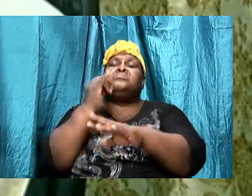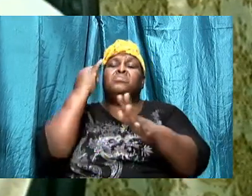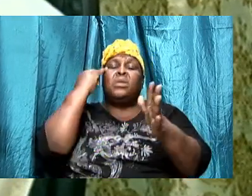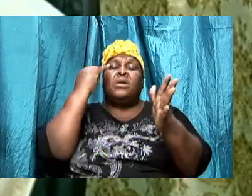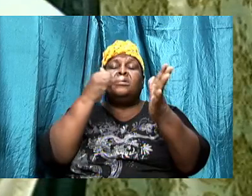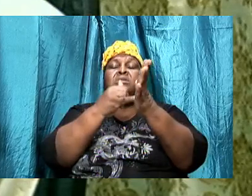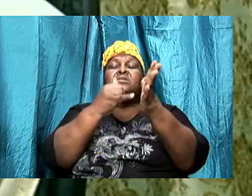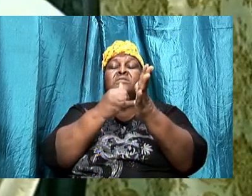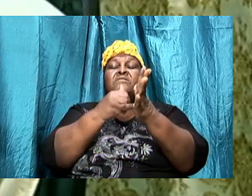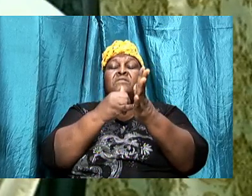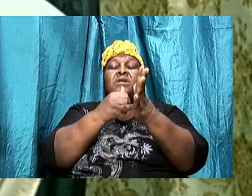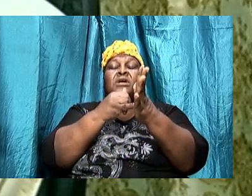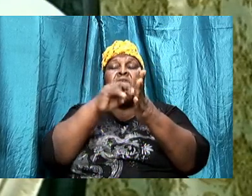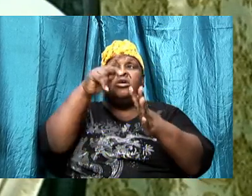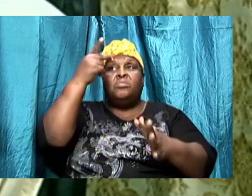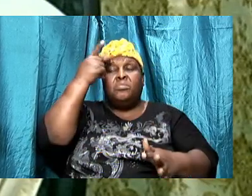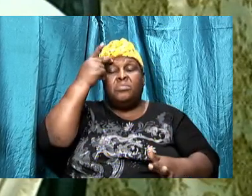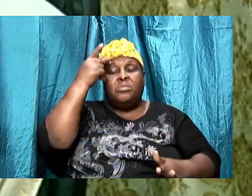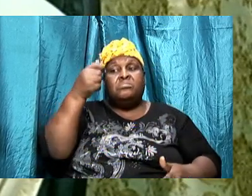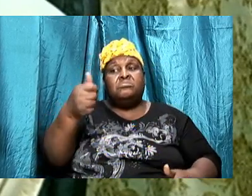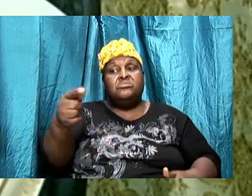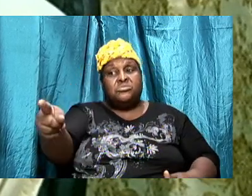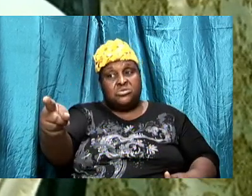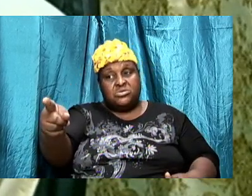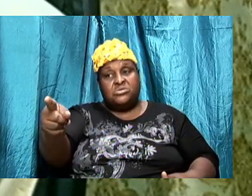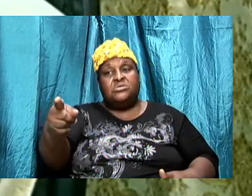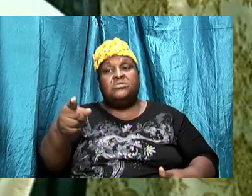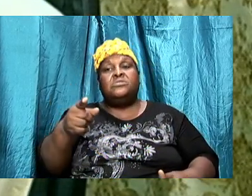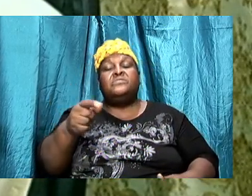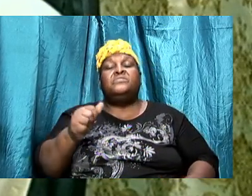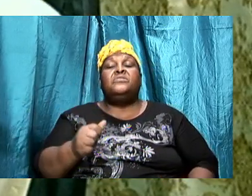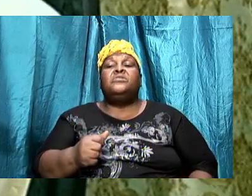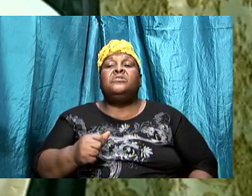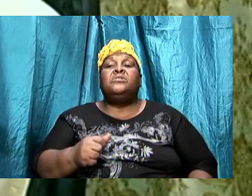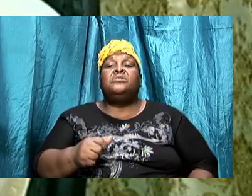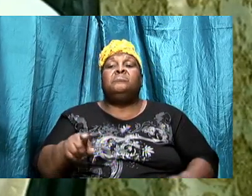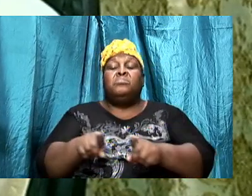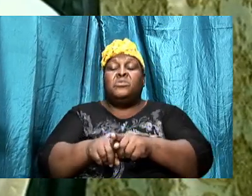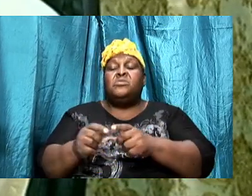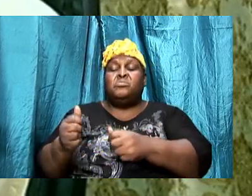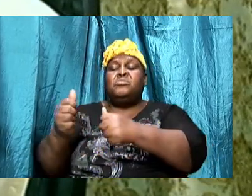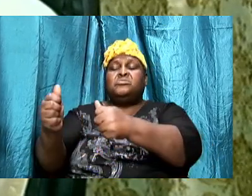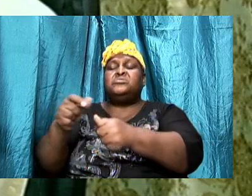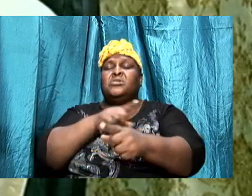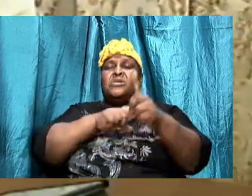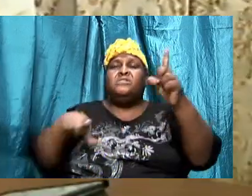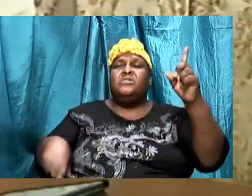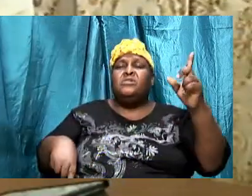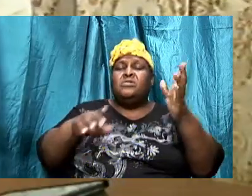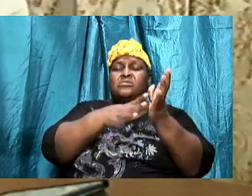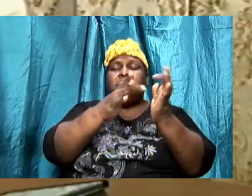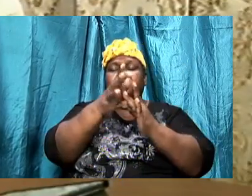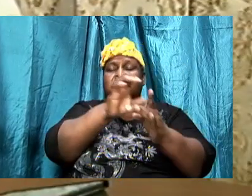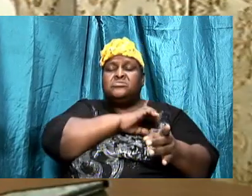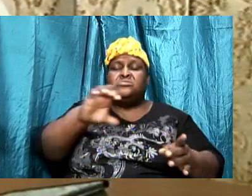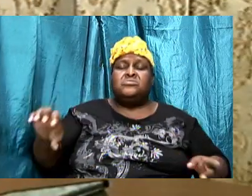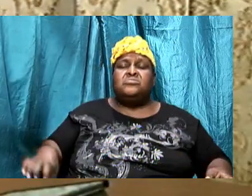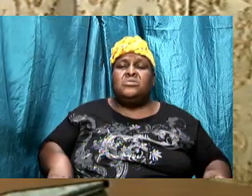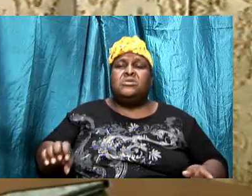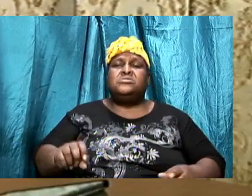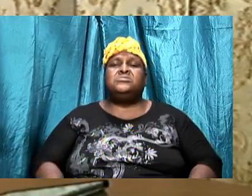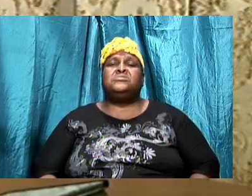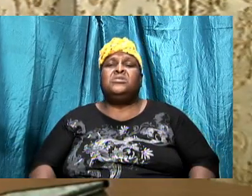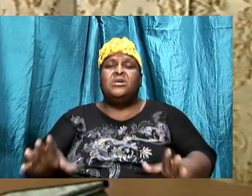identified himself as an apostle of the Lord Jesus Christ. And